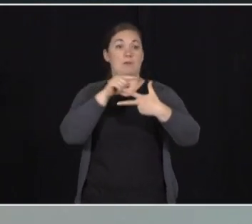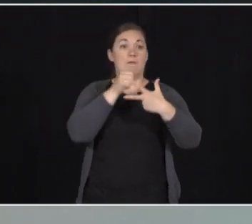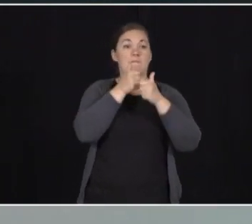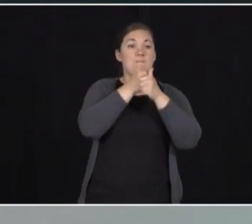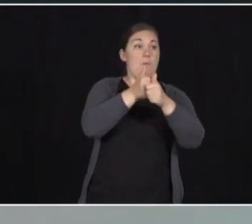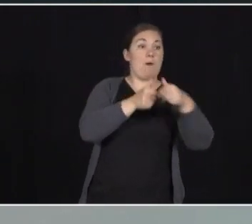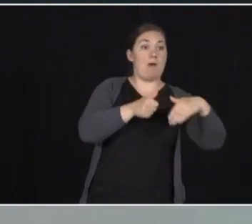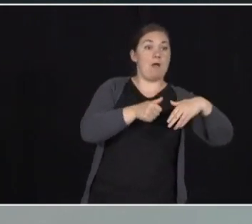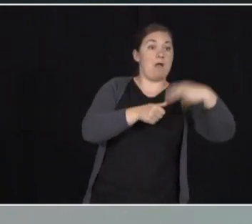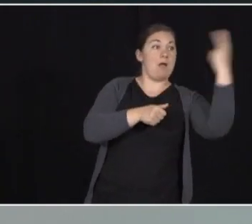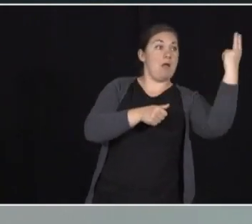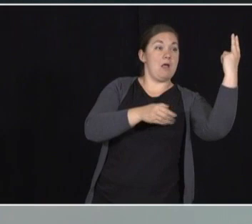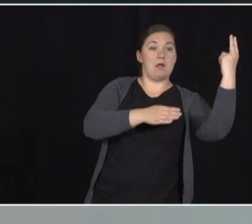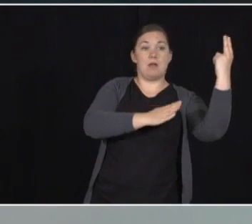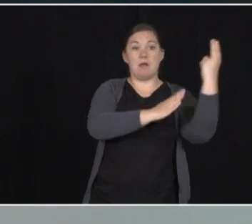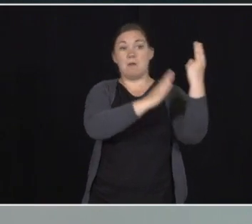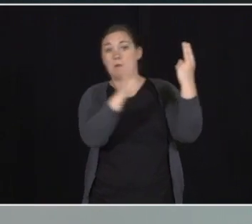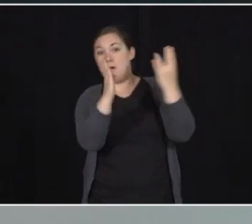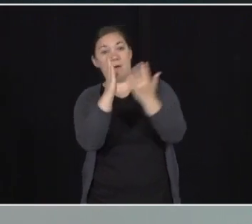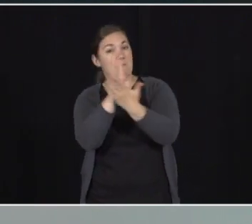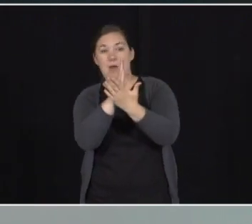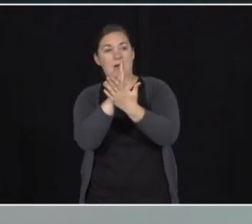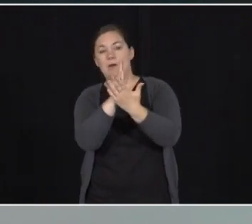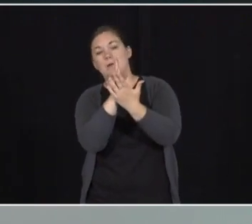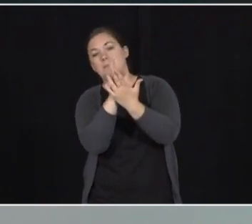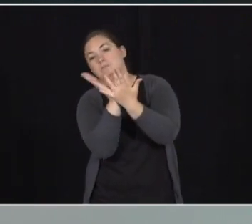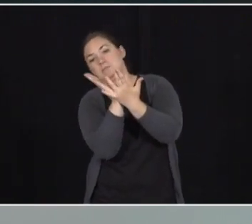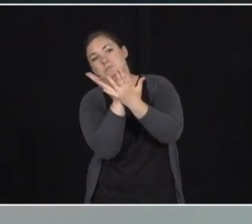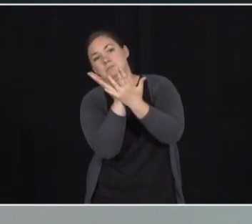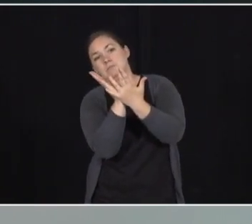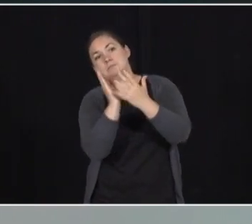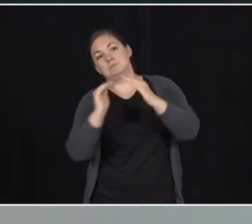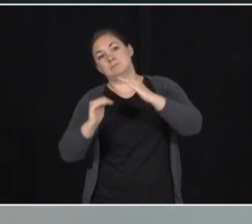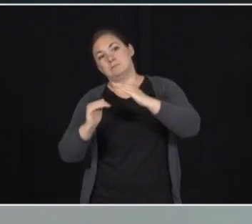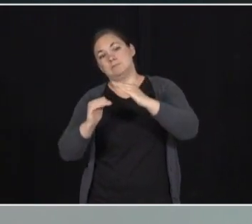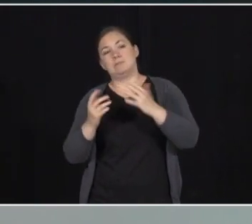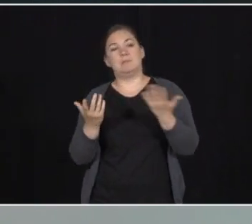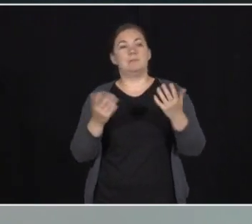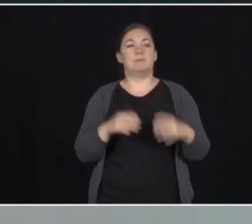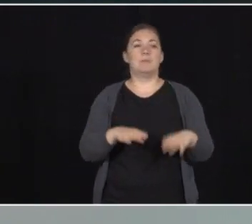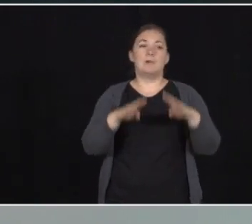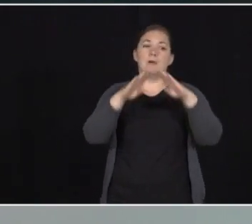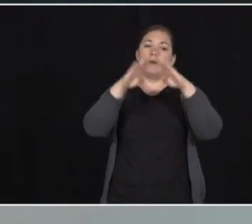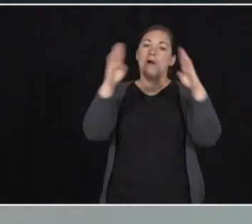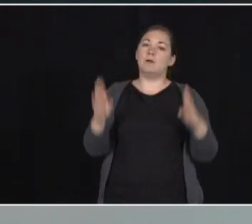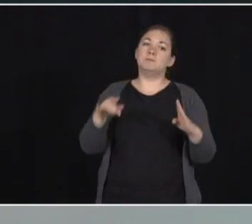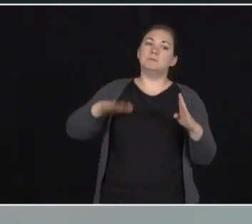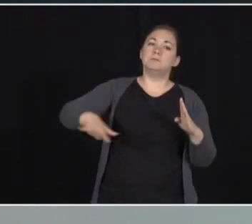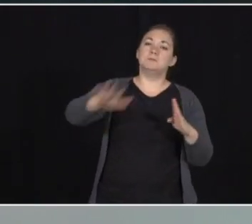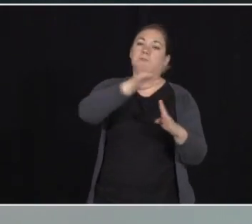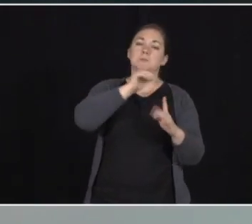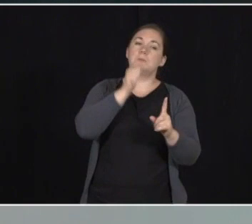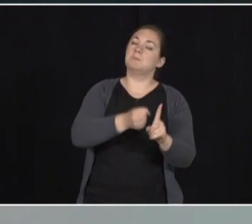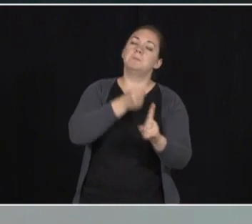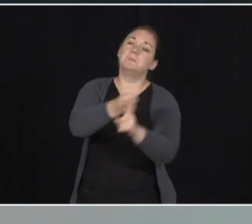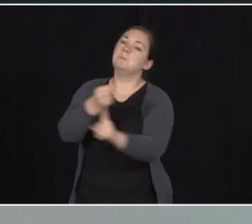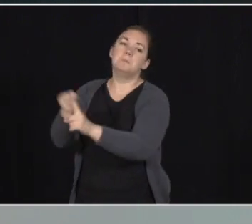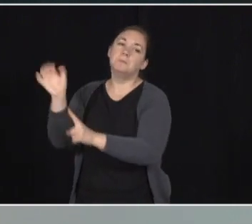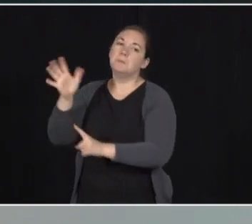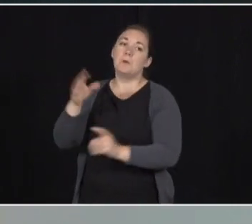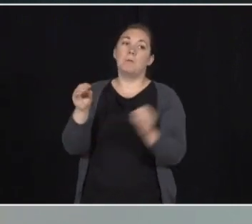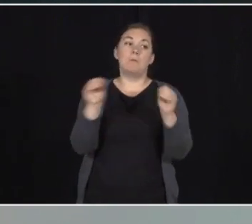and farmers, and ratepayers. Households will notice very little, if any, difference from one bill to the rest. The